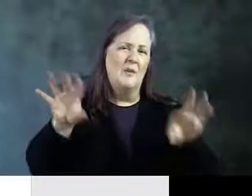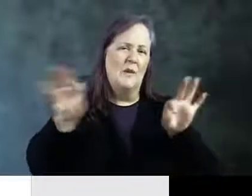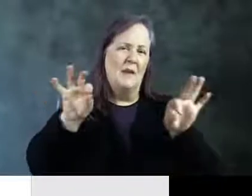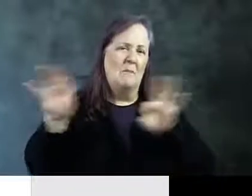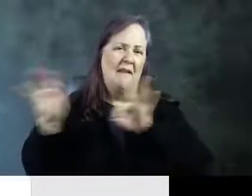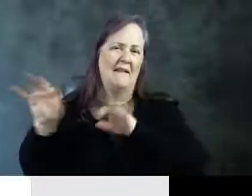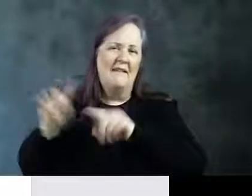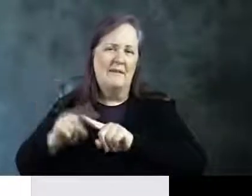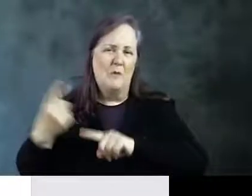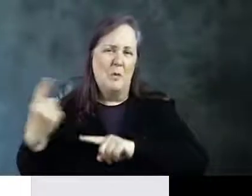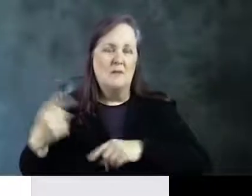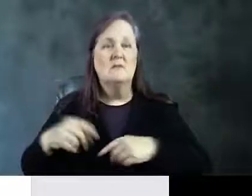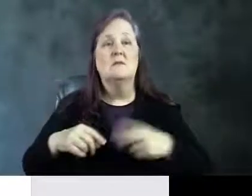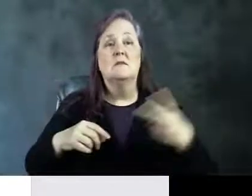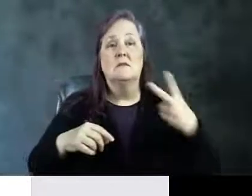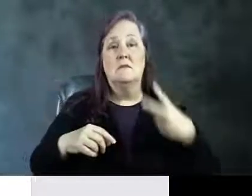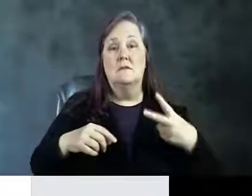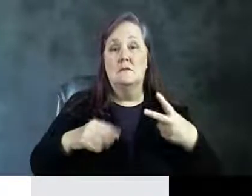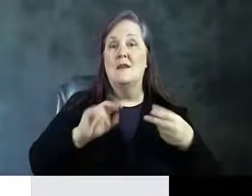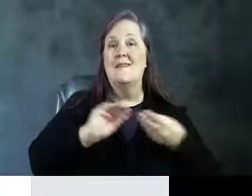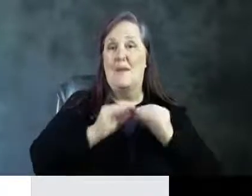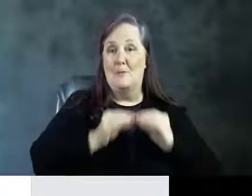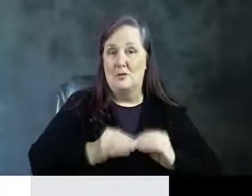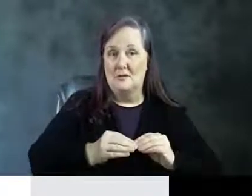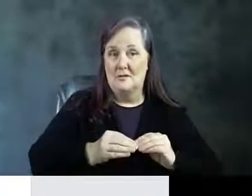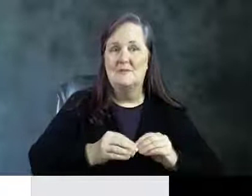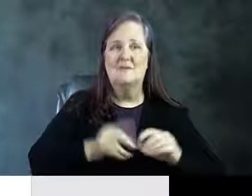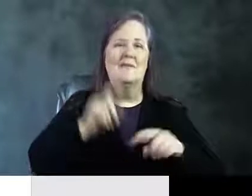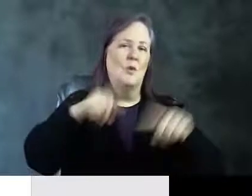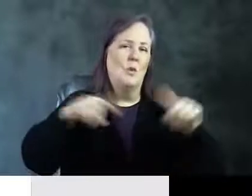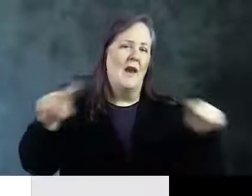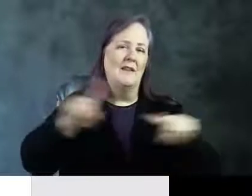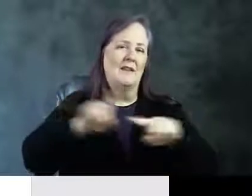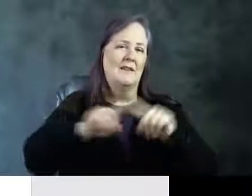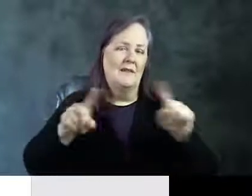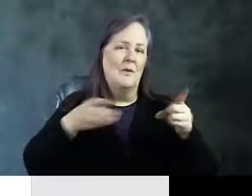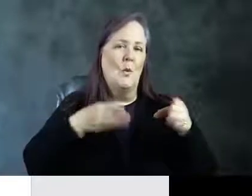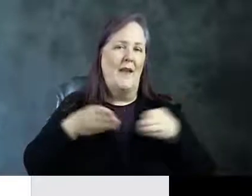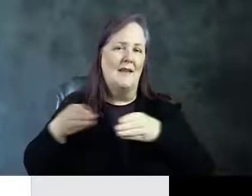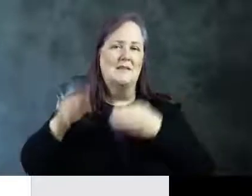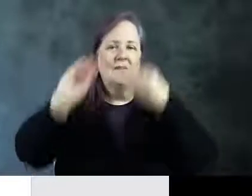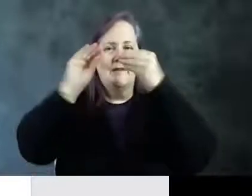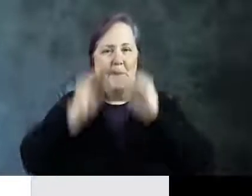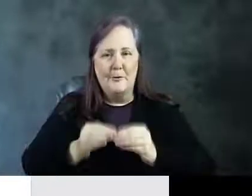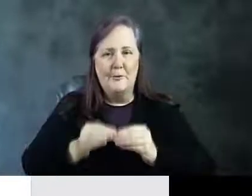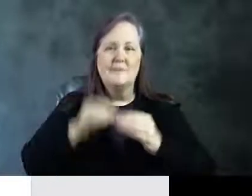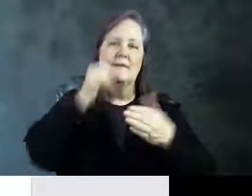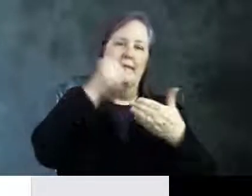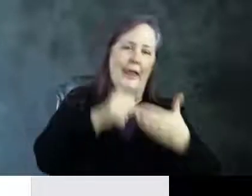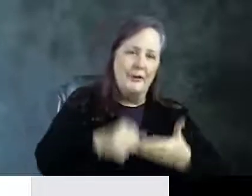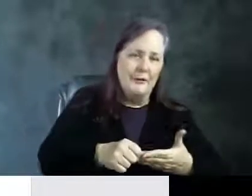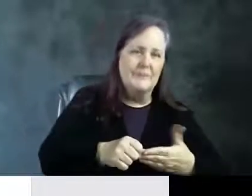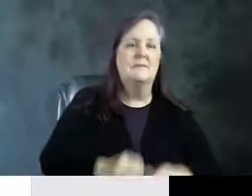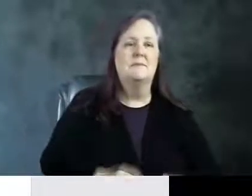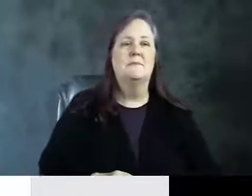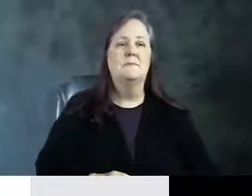We have a numbered list and it gives you a variety of different numbered or lettered lists to pick from. And then we have a